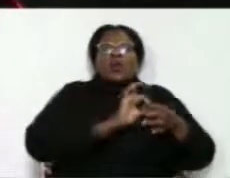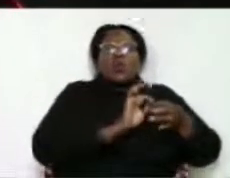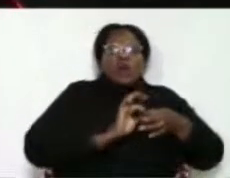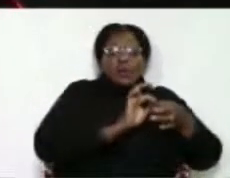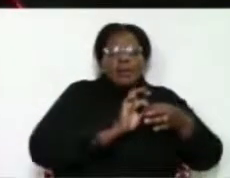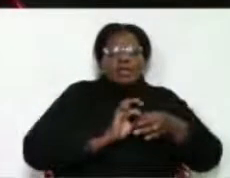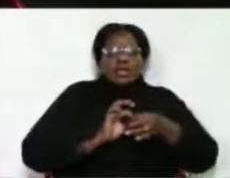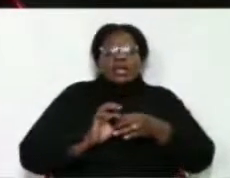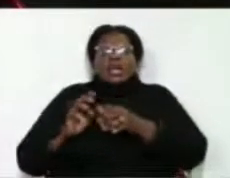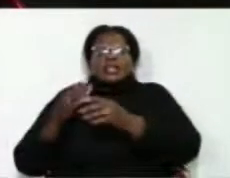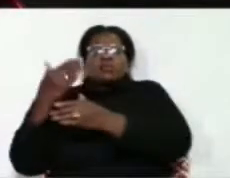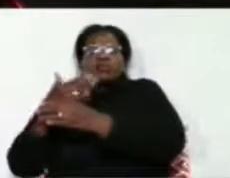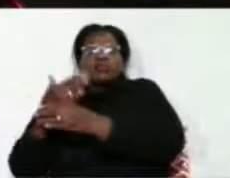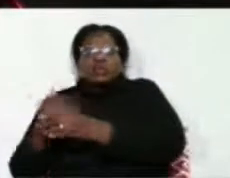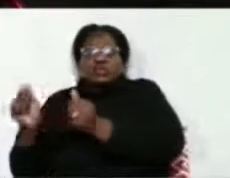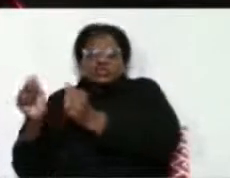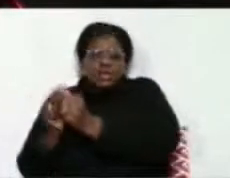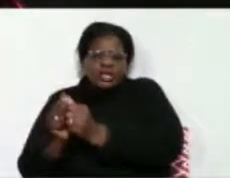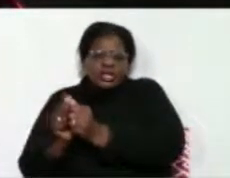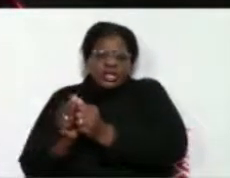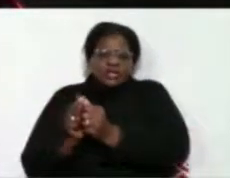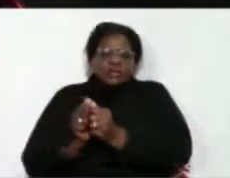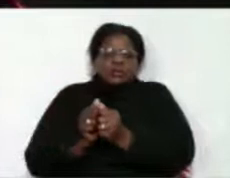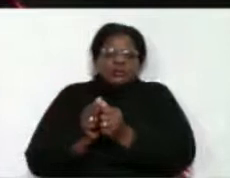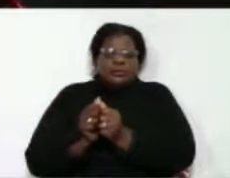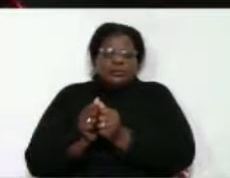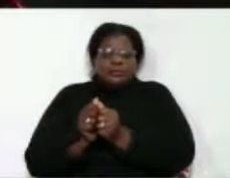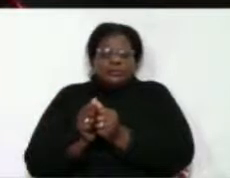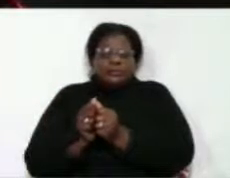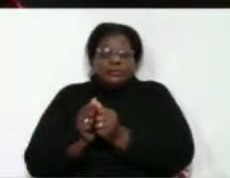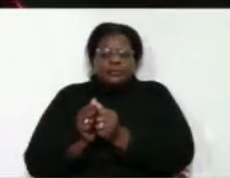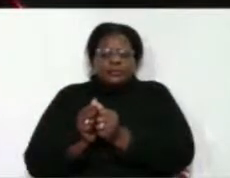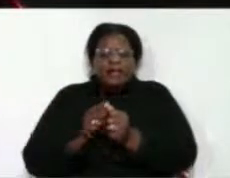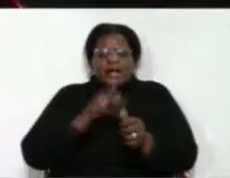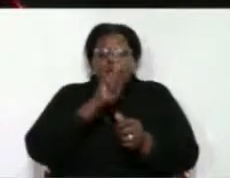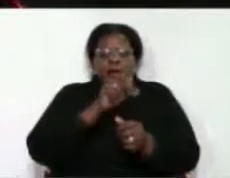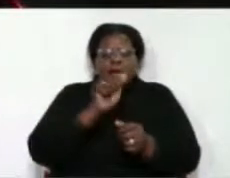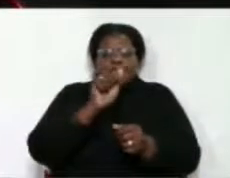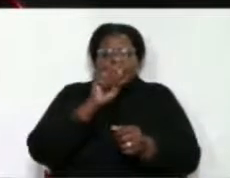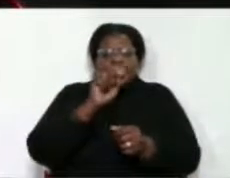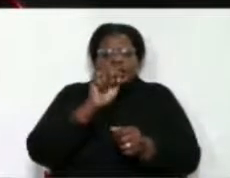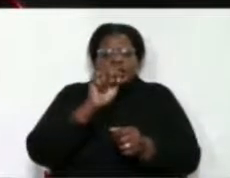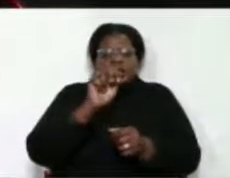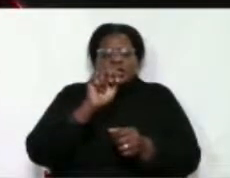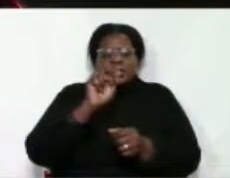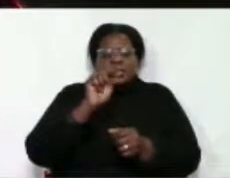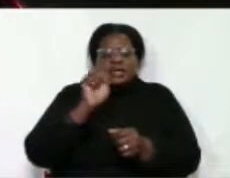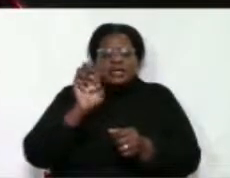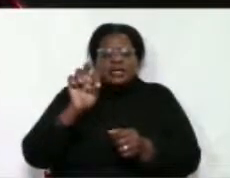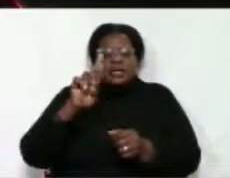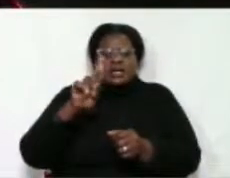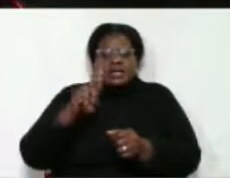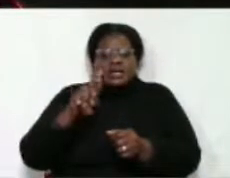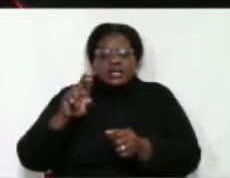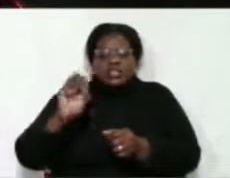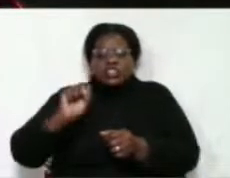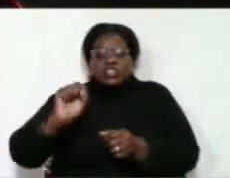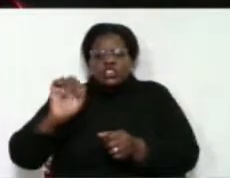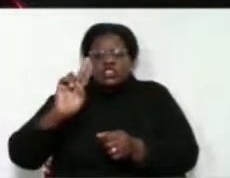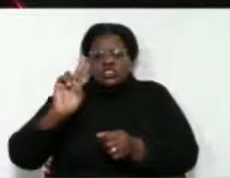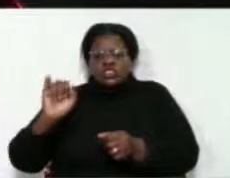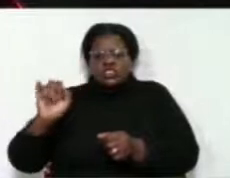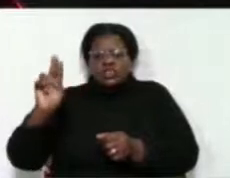partnership is probably more formal, and the collaboration is like when two singers get together and they do a